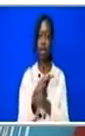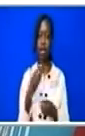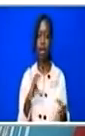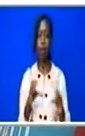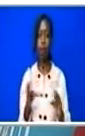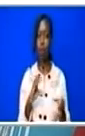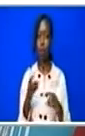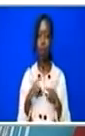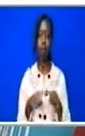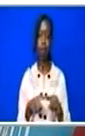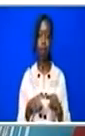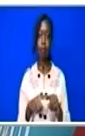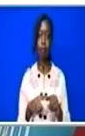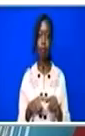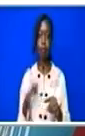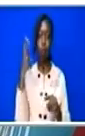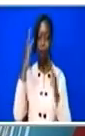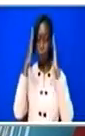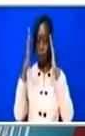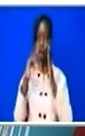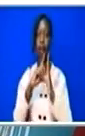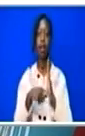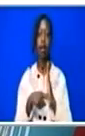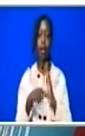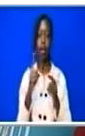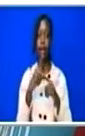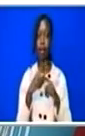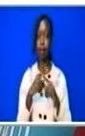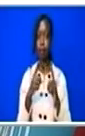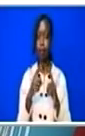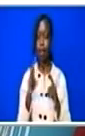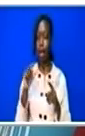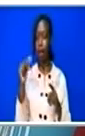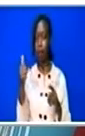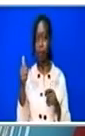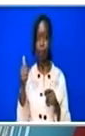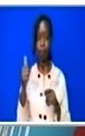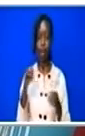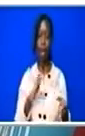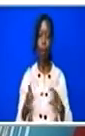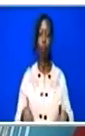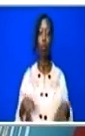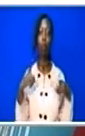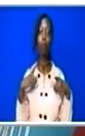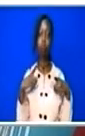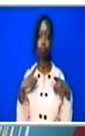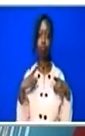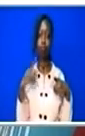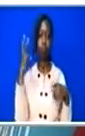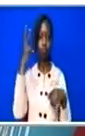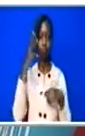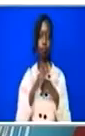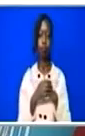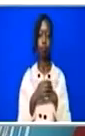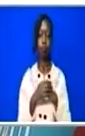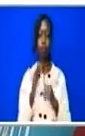differ, like we are going to see later, and then we will see other chemicals of life, okay, which have